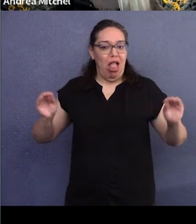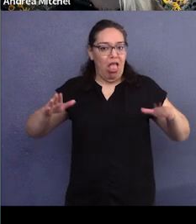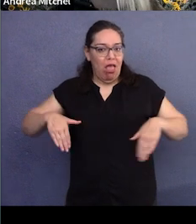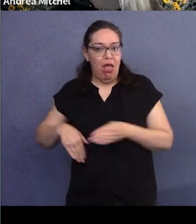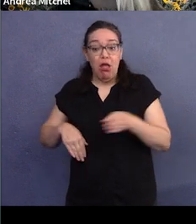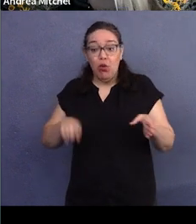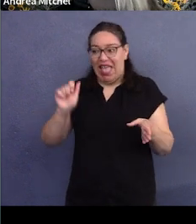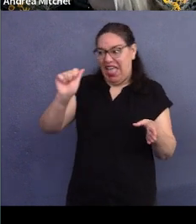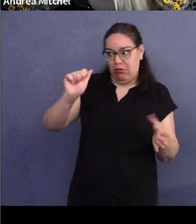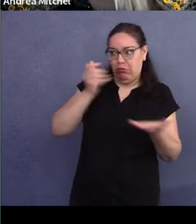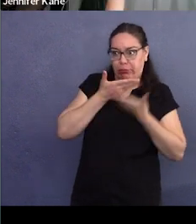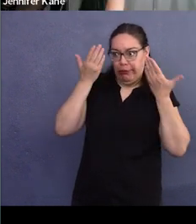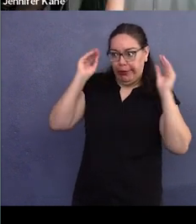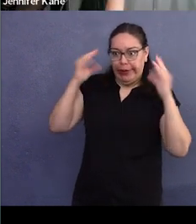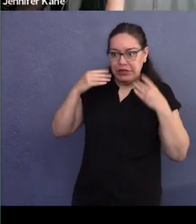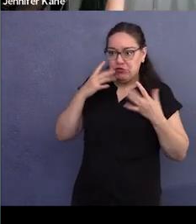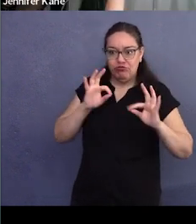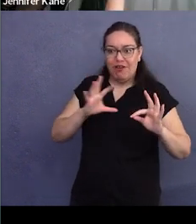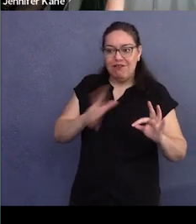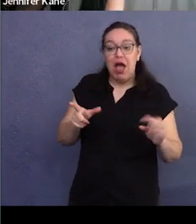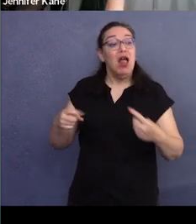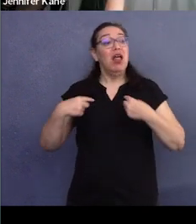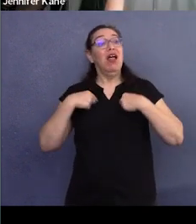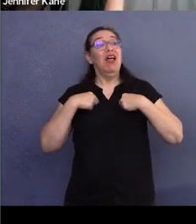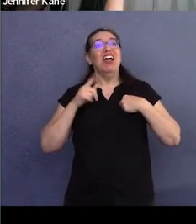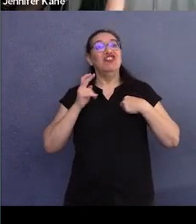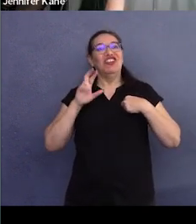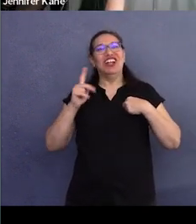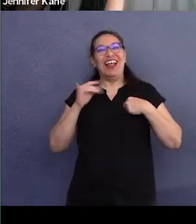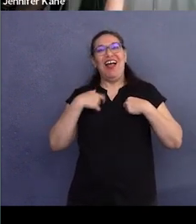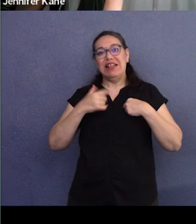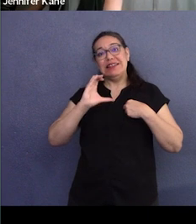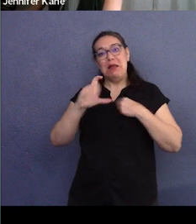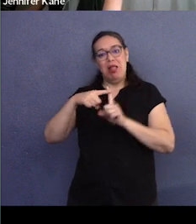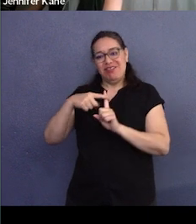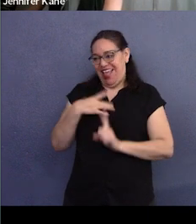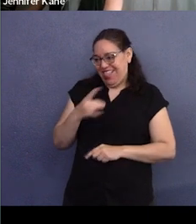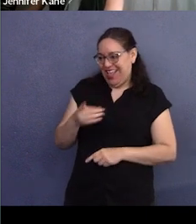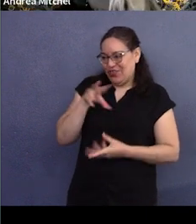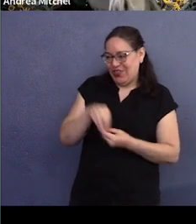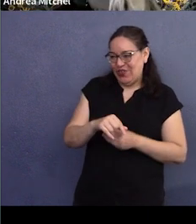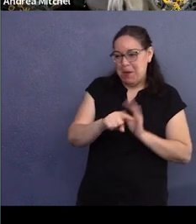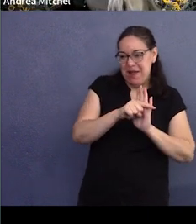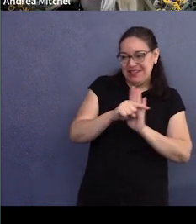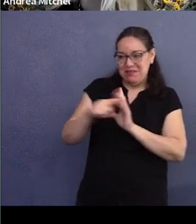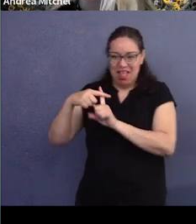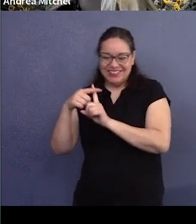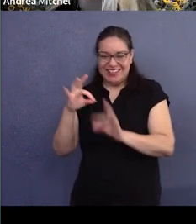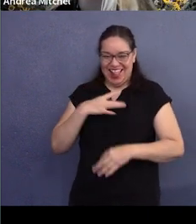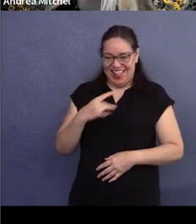it's okay. Don't be afraid. There was a C plus. There's a C plus. I like that you guys got the minuses and the pluses. I